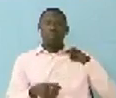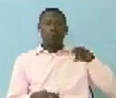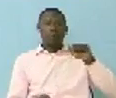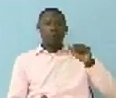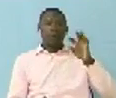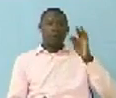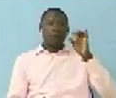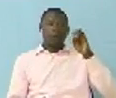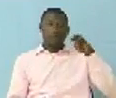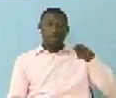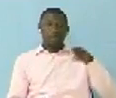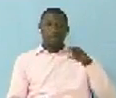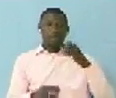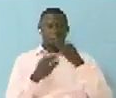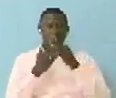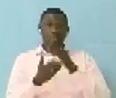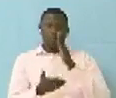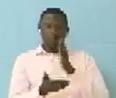was tortured.